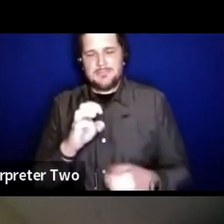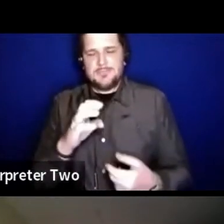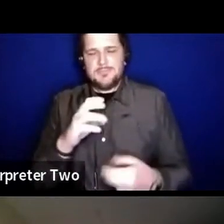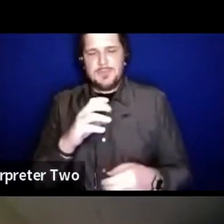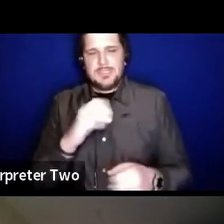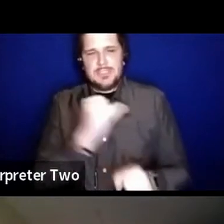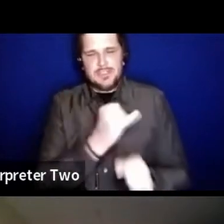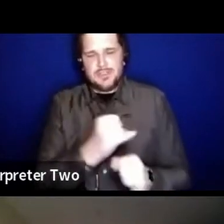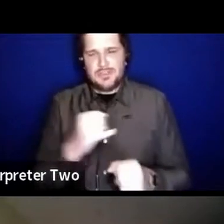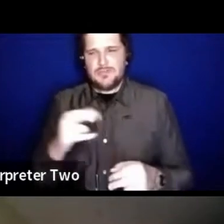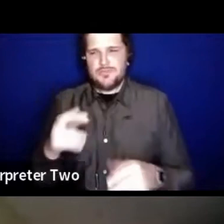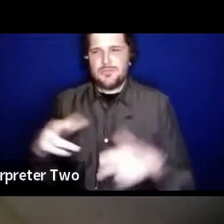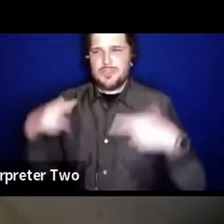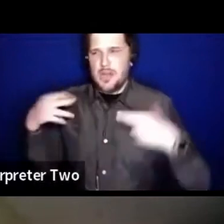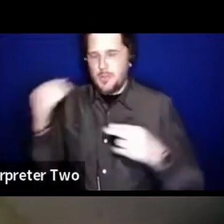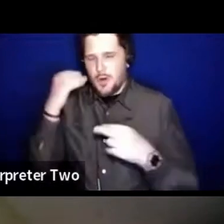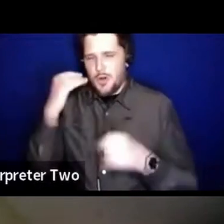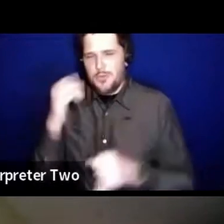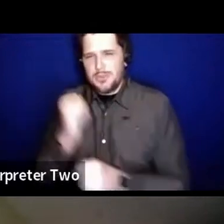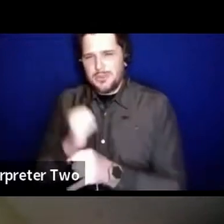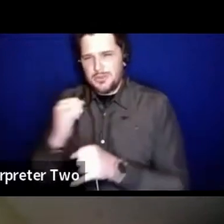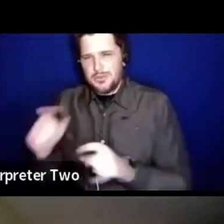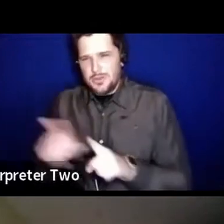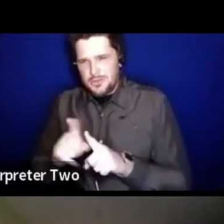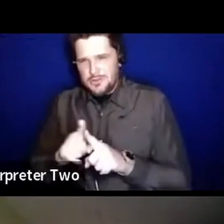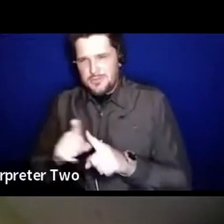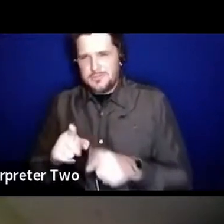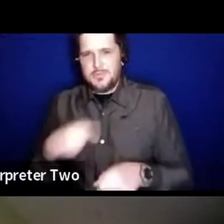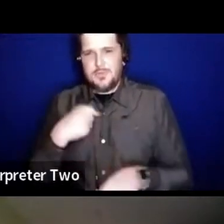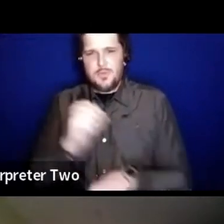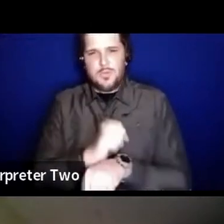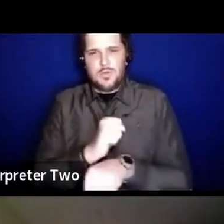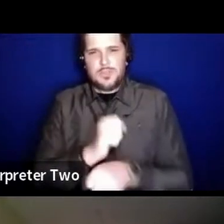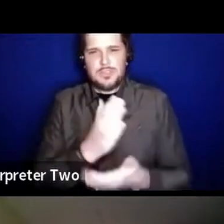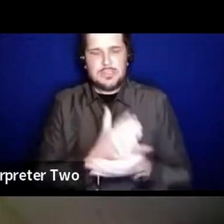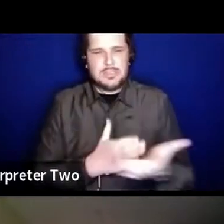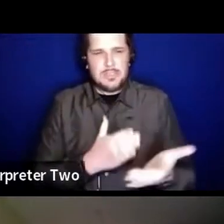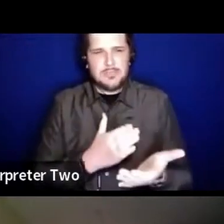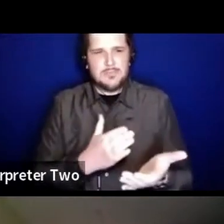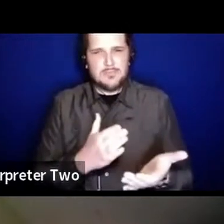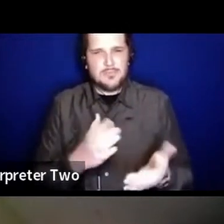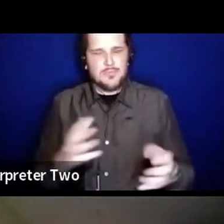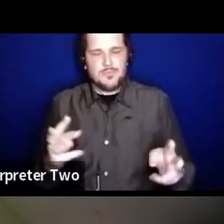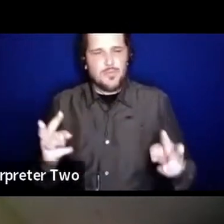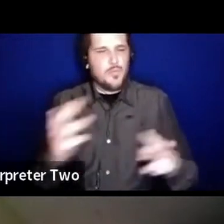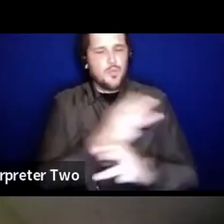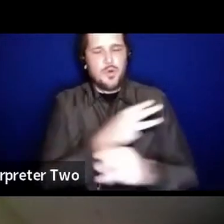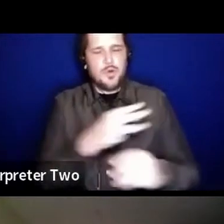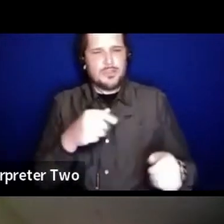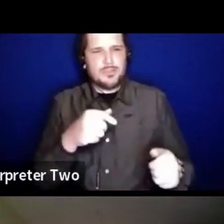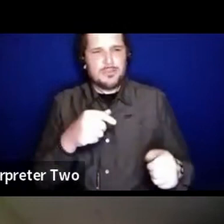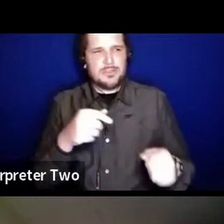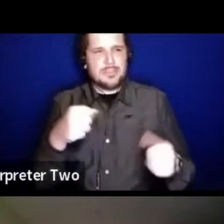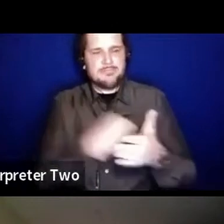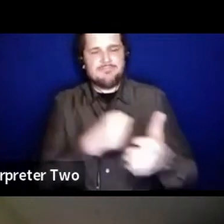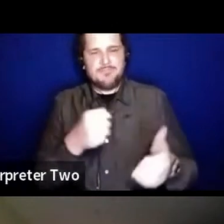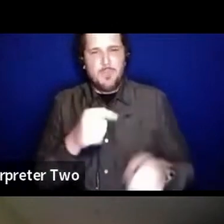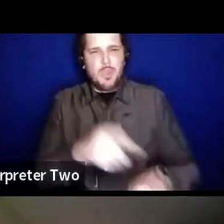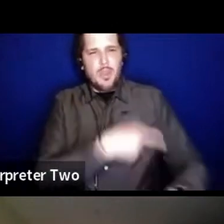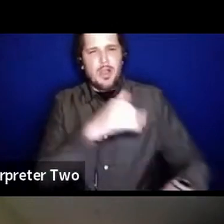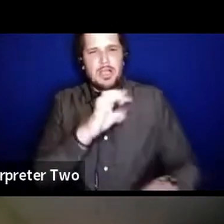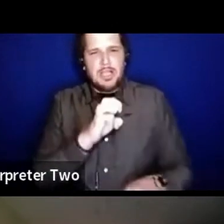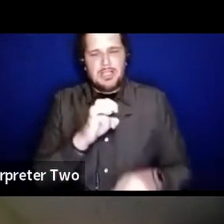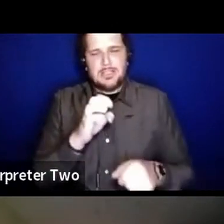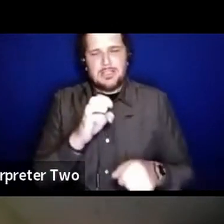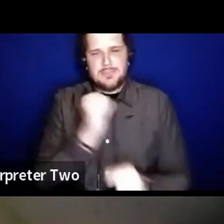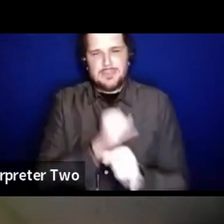well. I've worked in some of the worst impacted long-term care institutions through